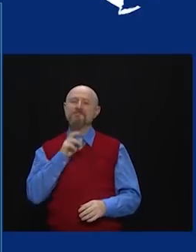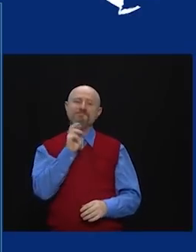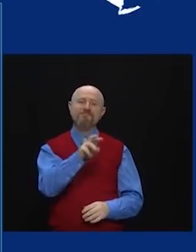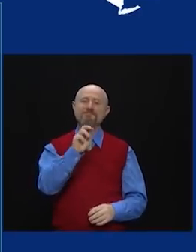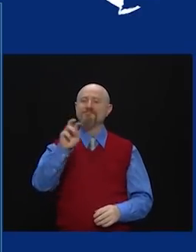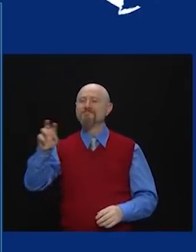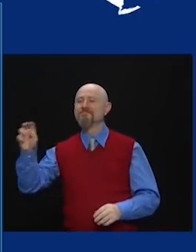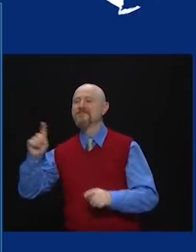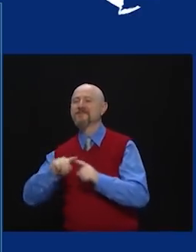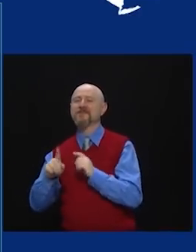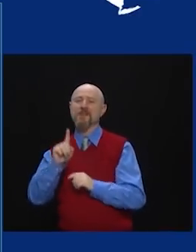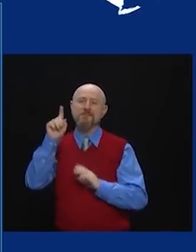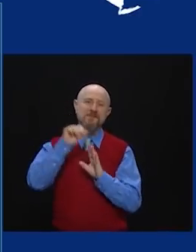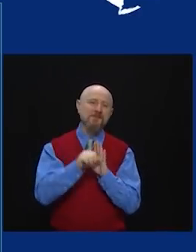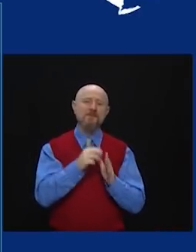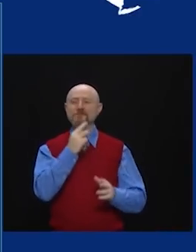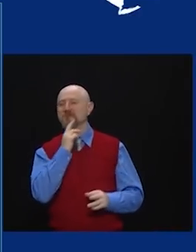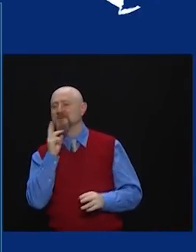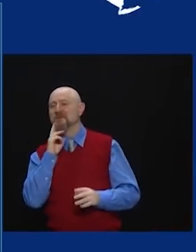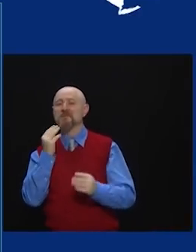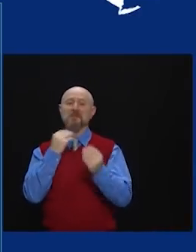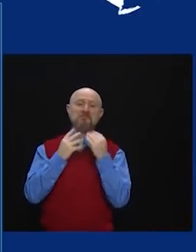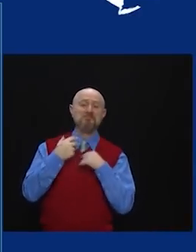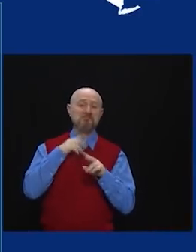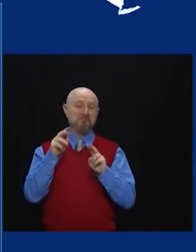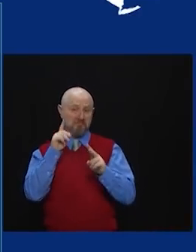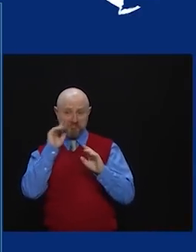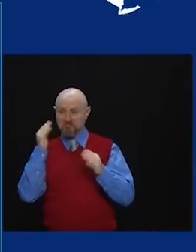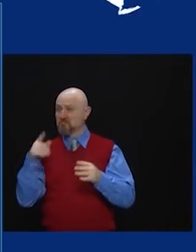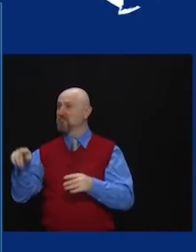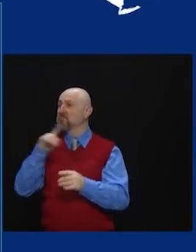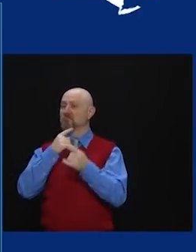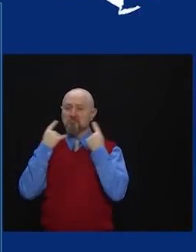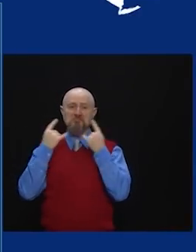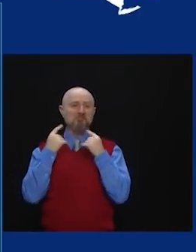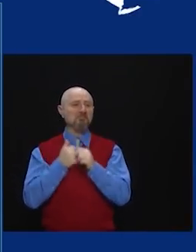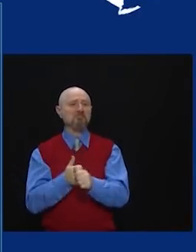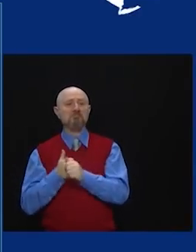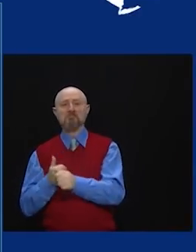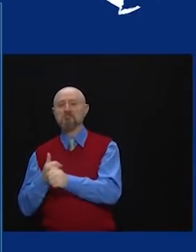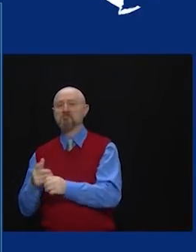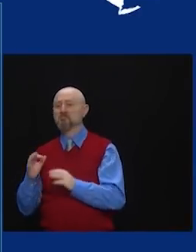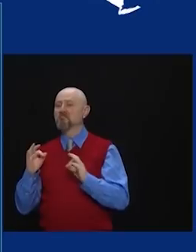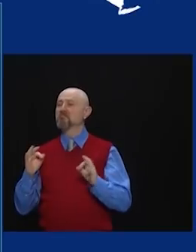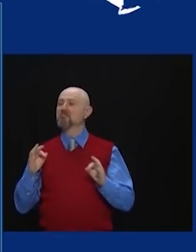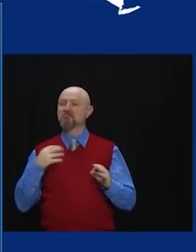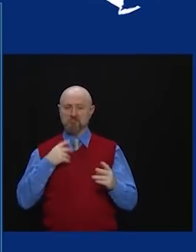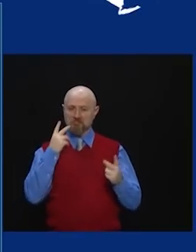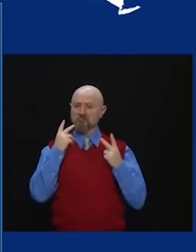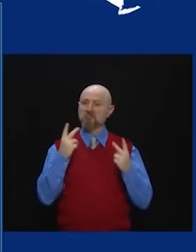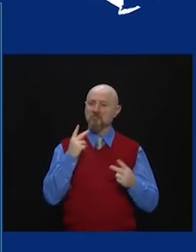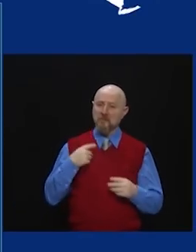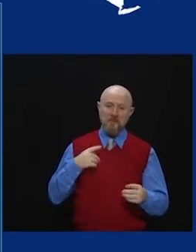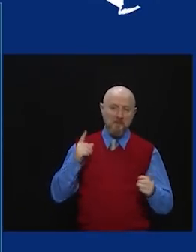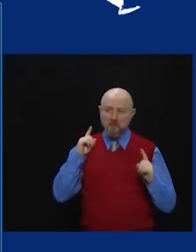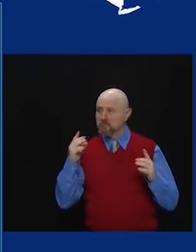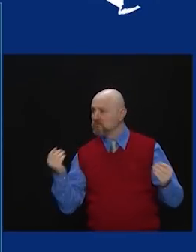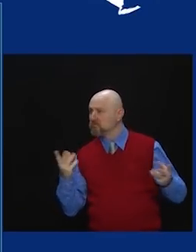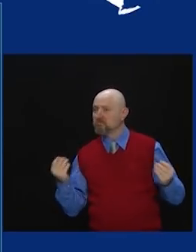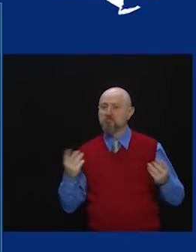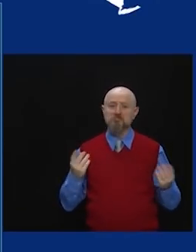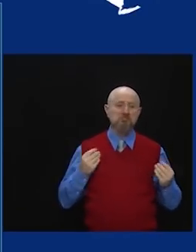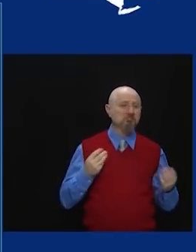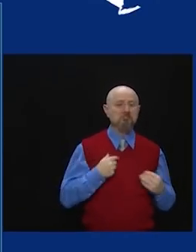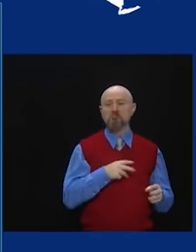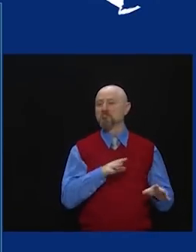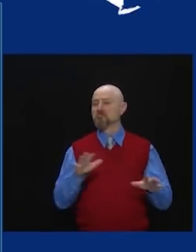The compliance is very good for me. Visually, I see that. I hear about this. And I'm going to continue to extend that a short period of time. I said I would